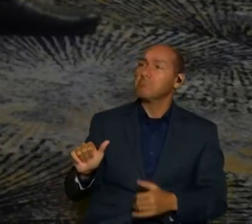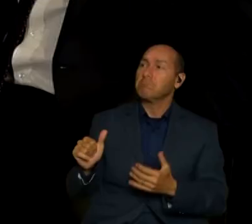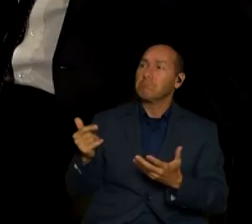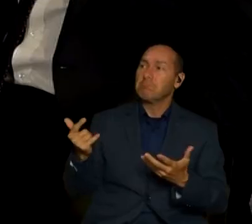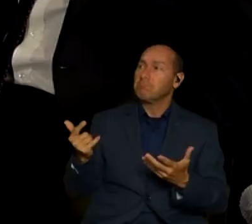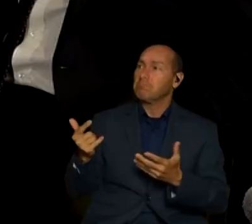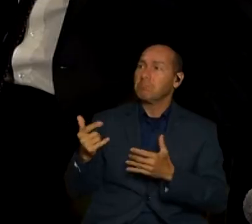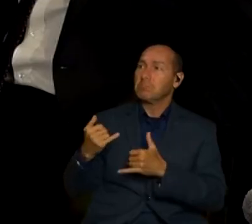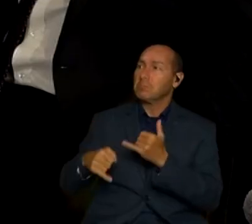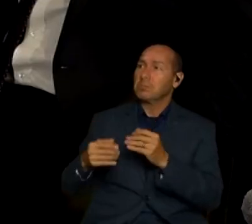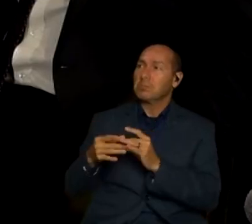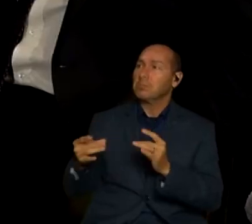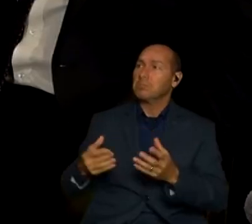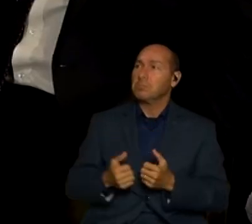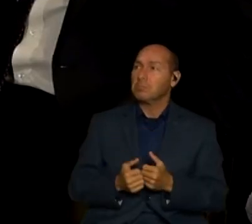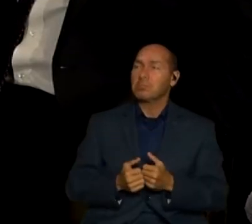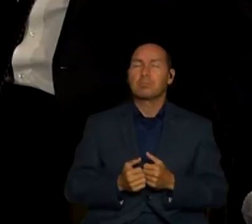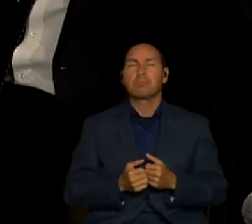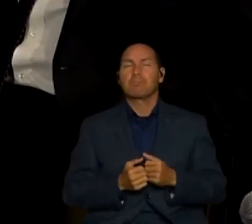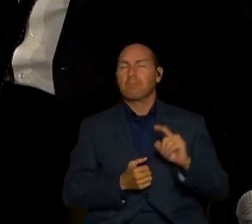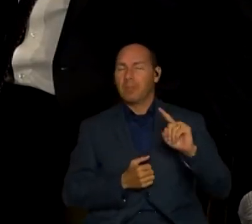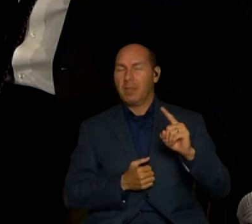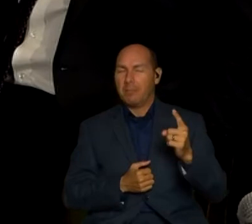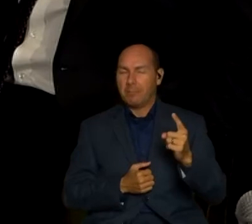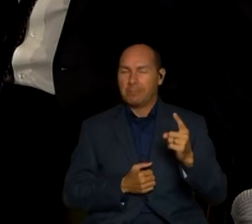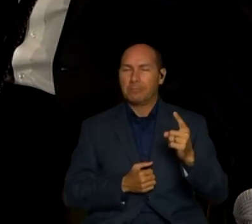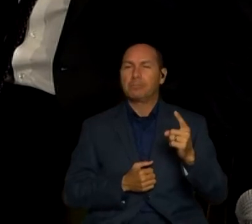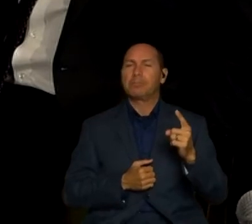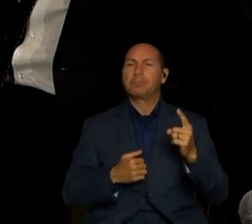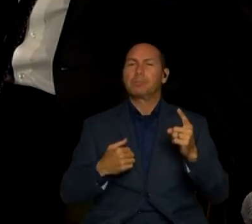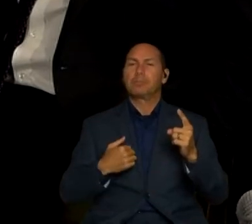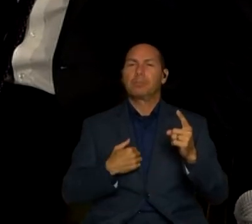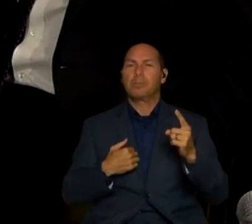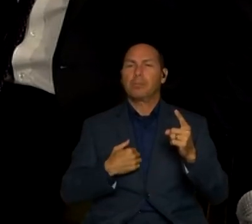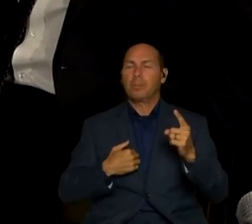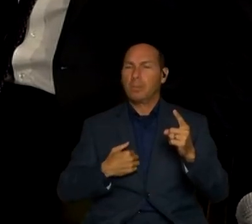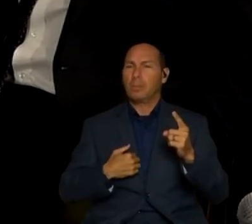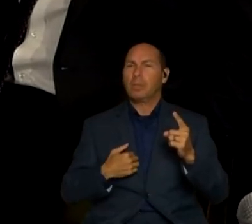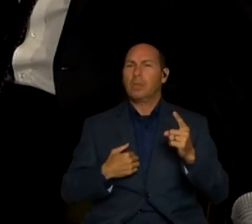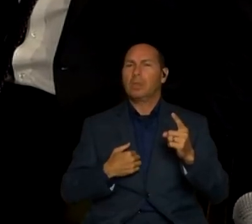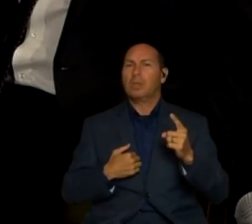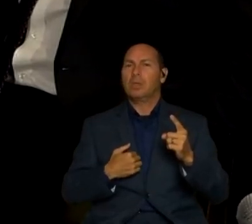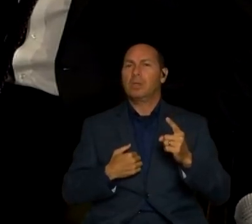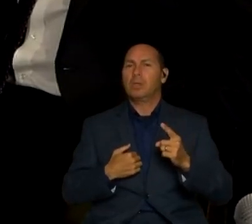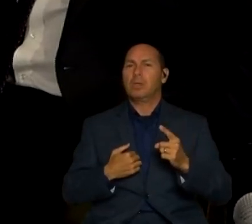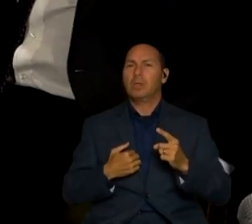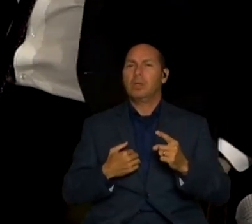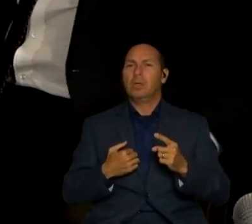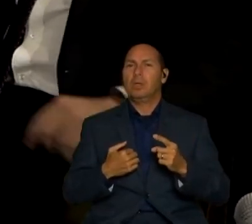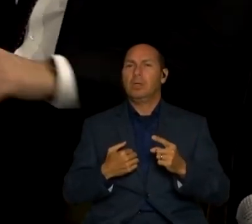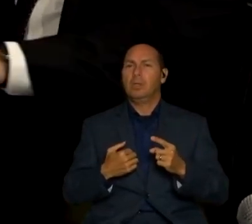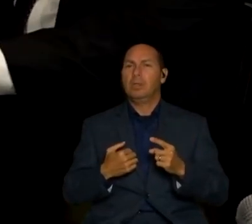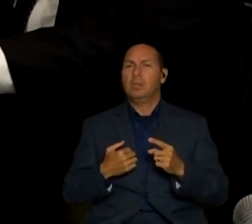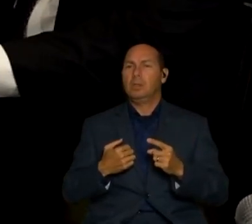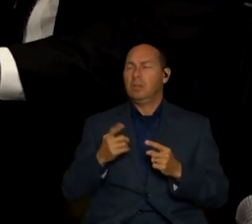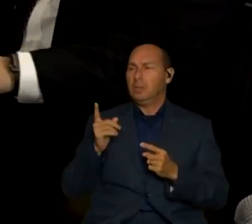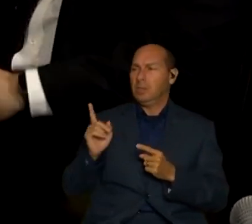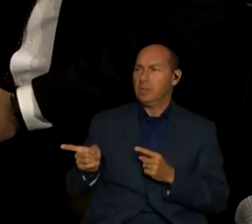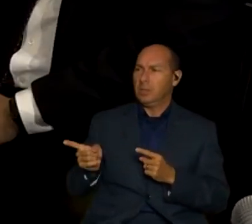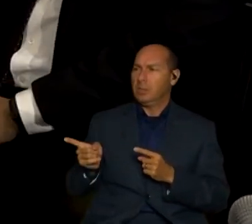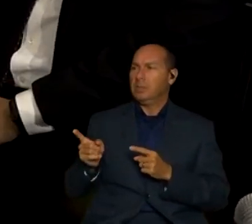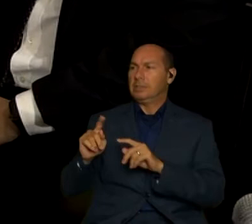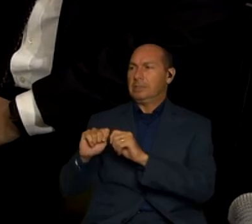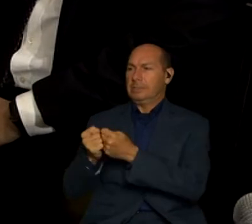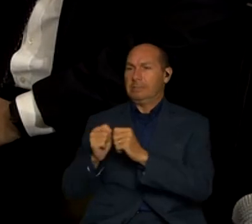First of all, I would, aside from the FOMB's team and Treasury's team and OMB's